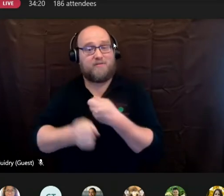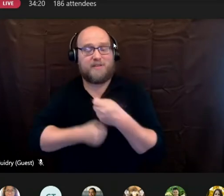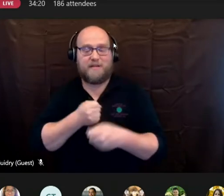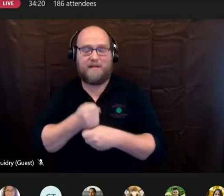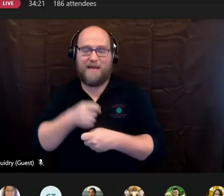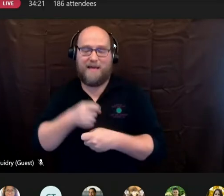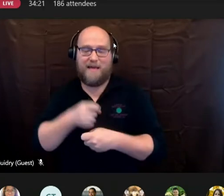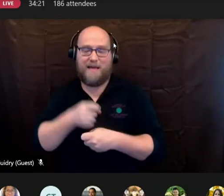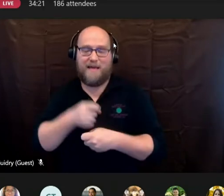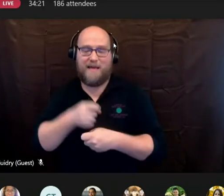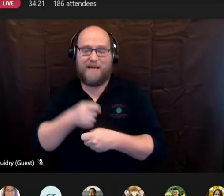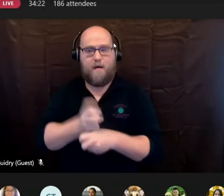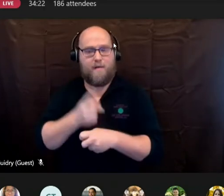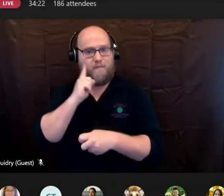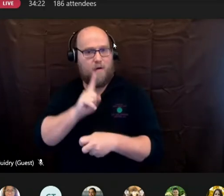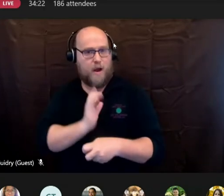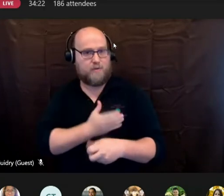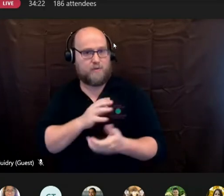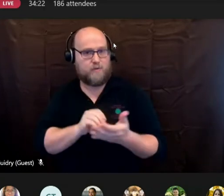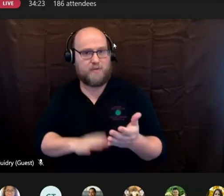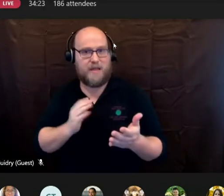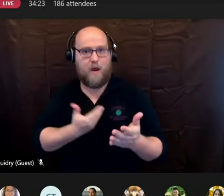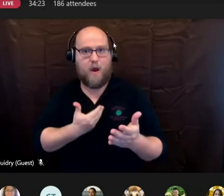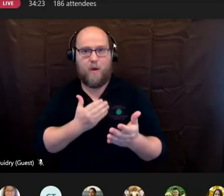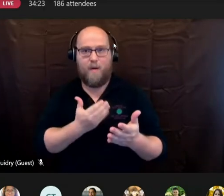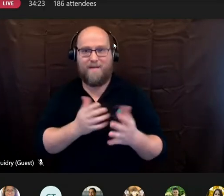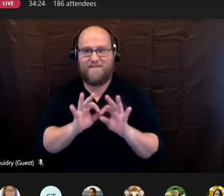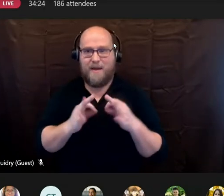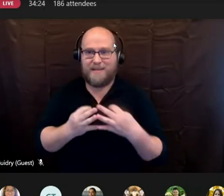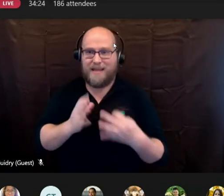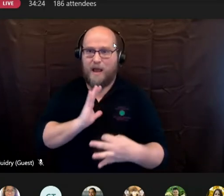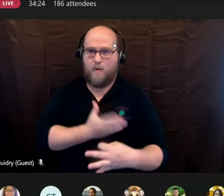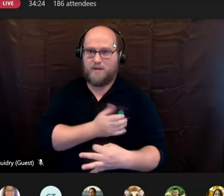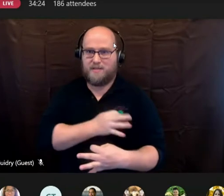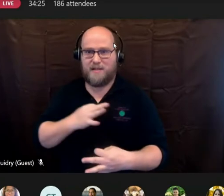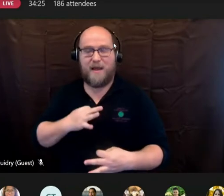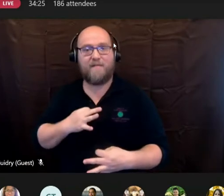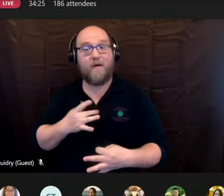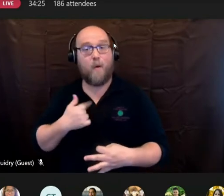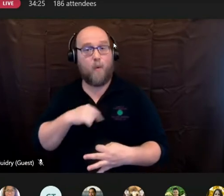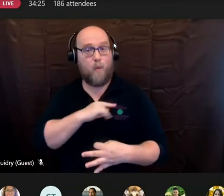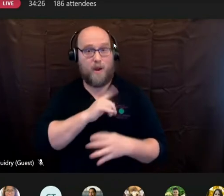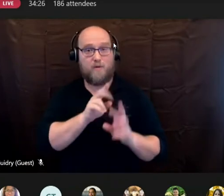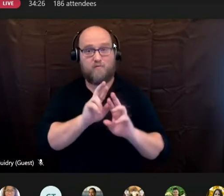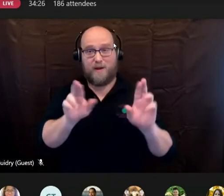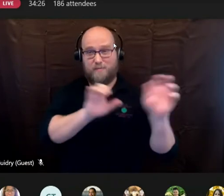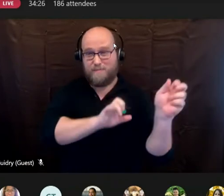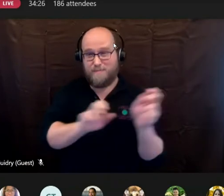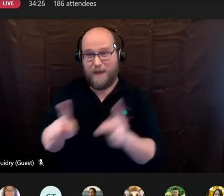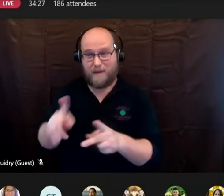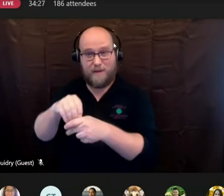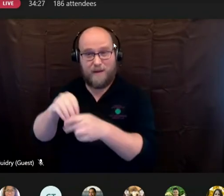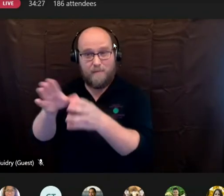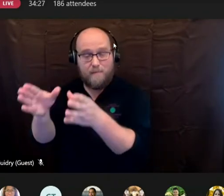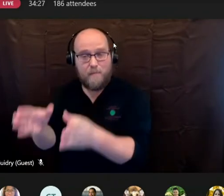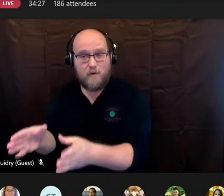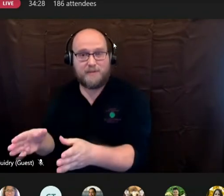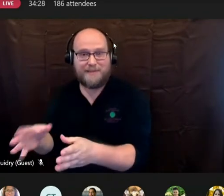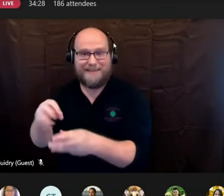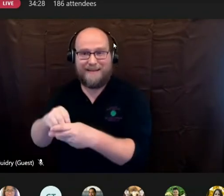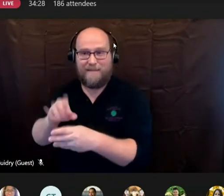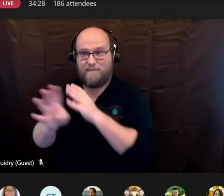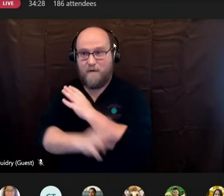staff. Even as we prepare to return to in-person in the fall, we do not yet know the full impact from the trauma